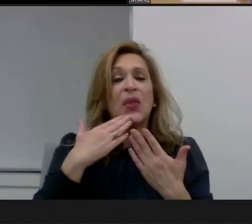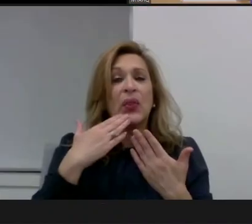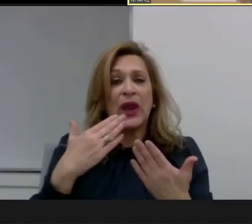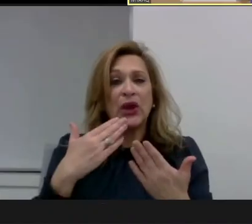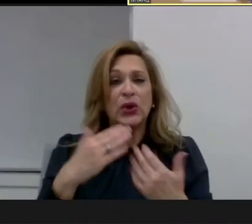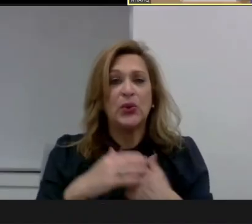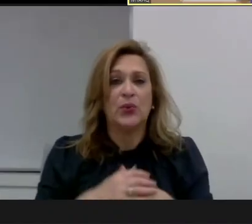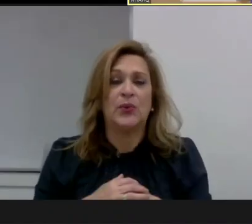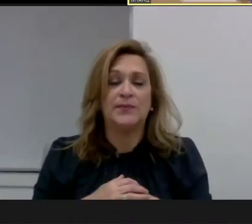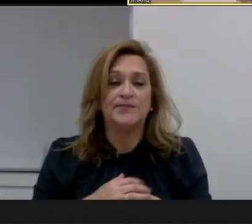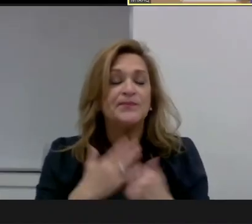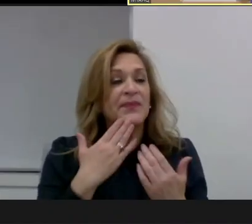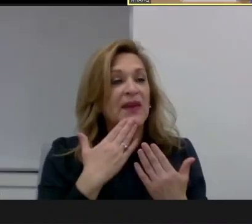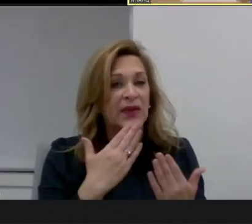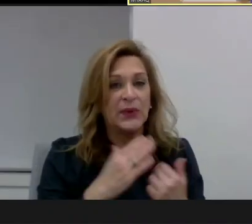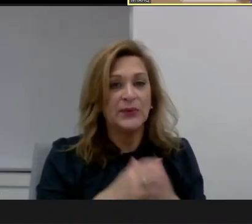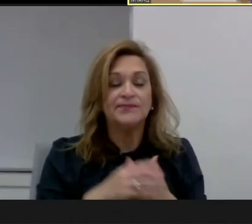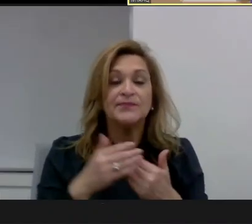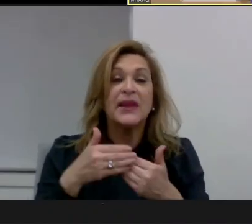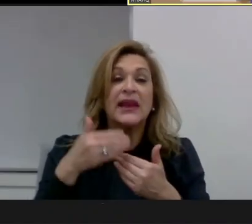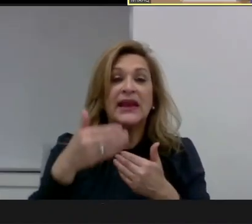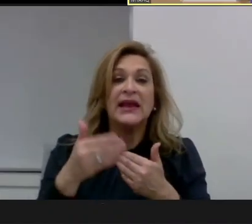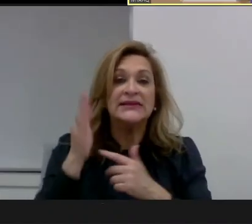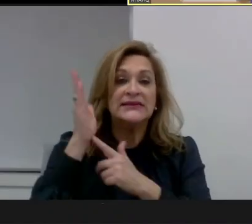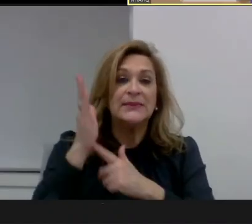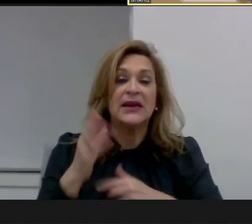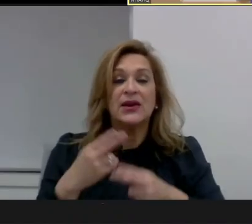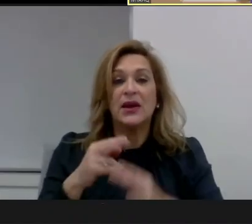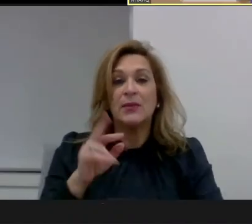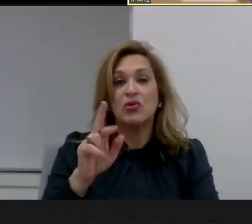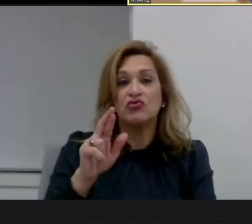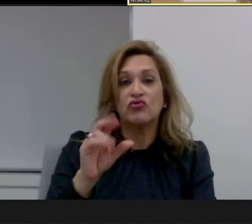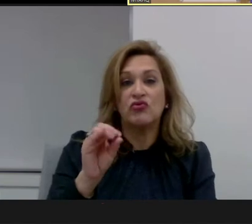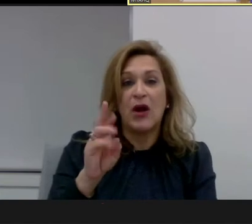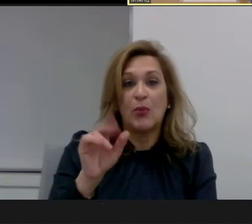Thank you. The next speaker is Robert Taylor.